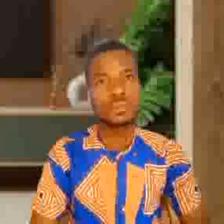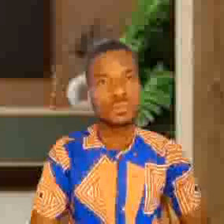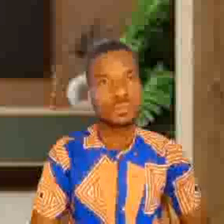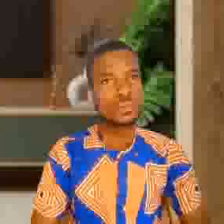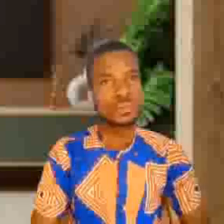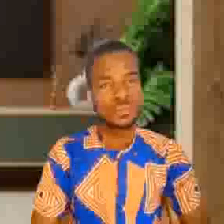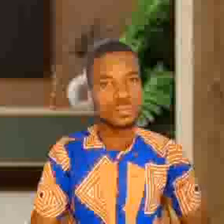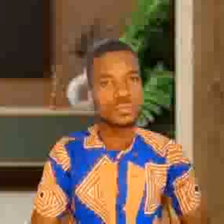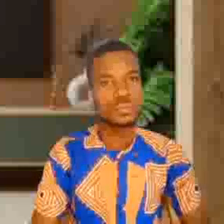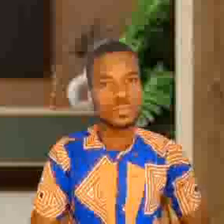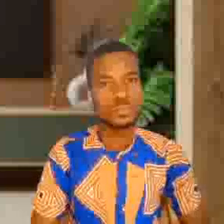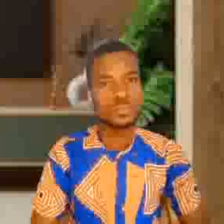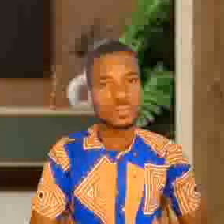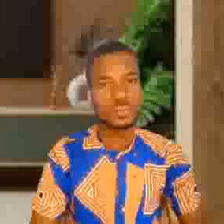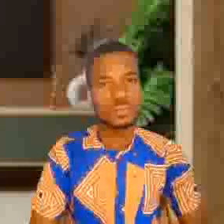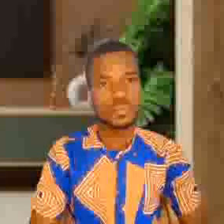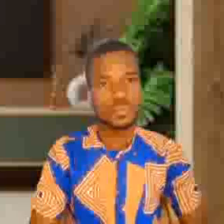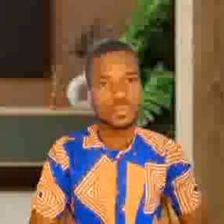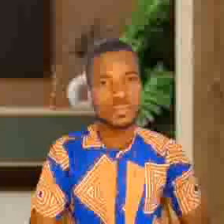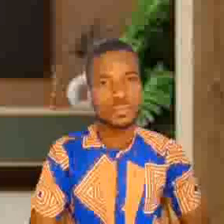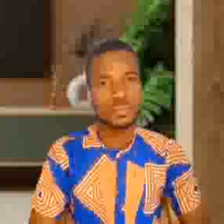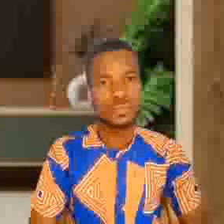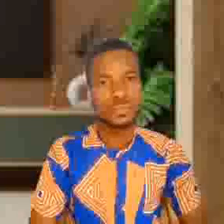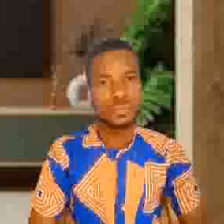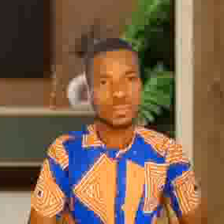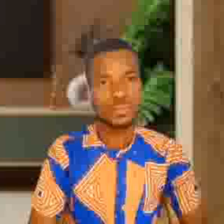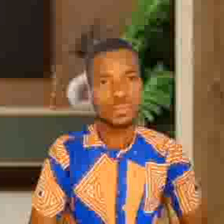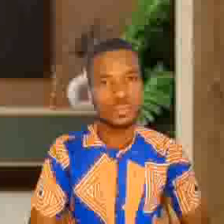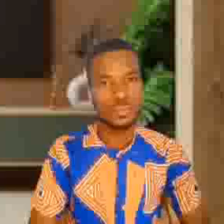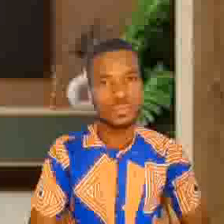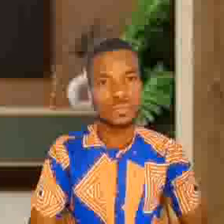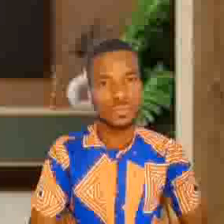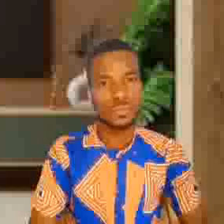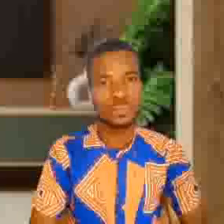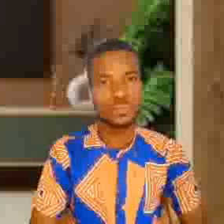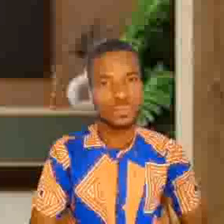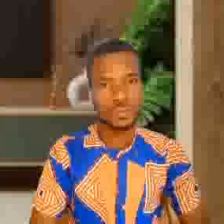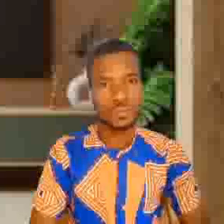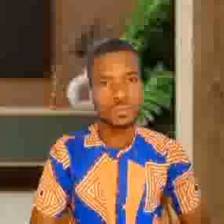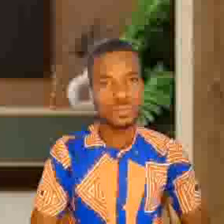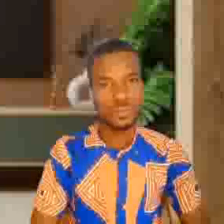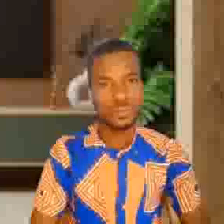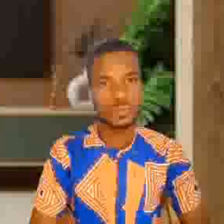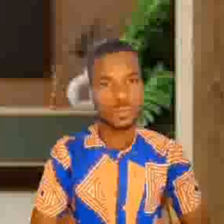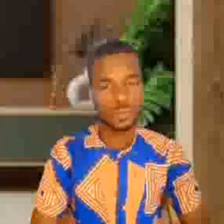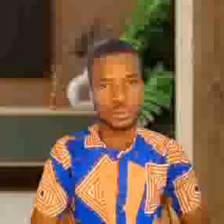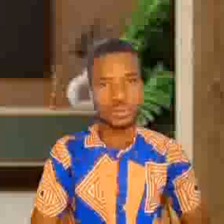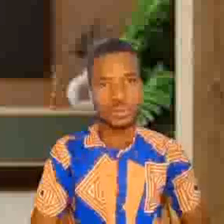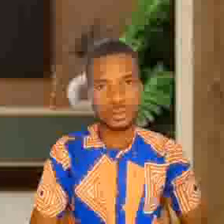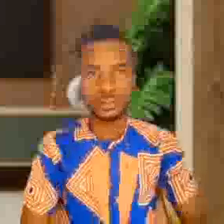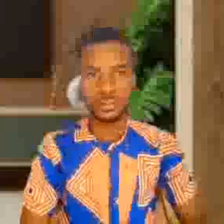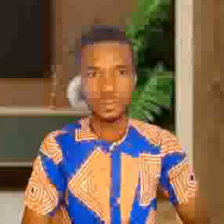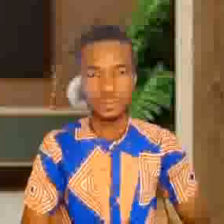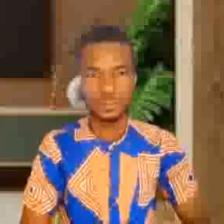In the first case, he didn't see any human being. He had to speak to a raven. I created you. Take bread and fish